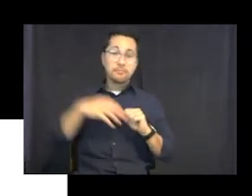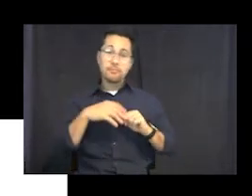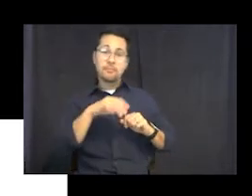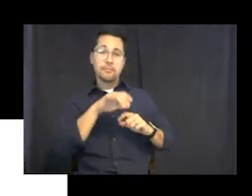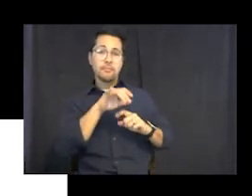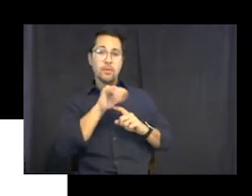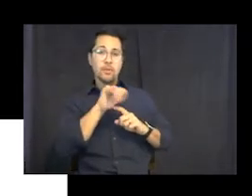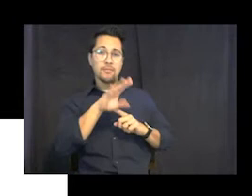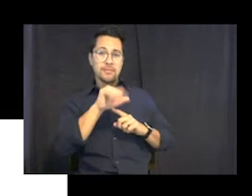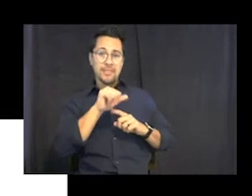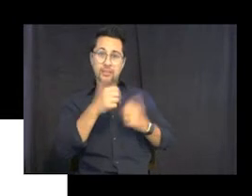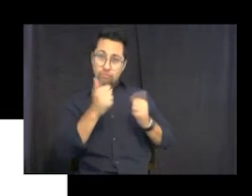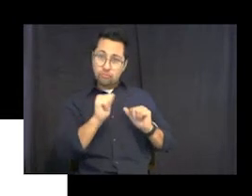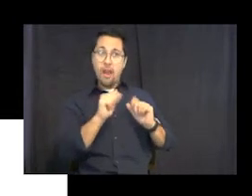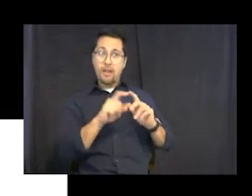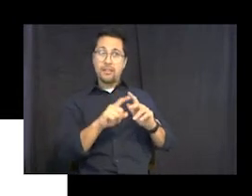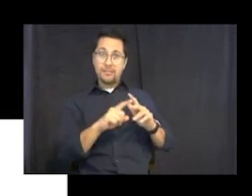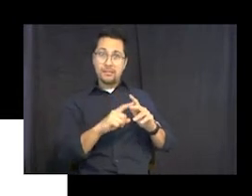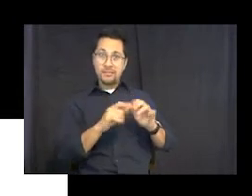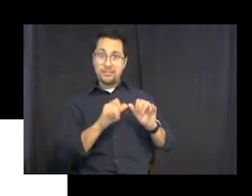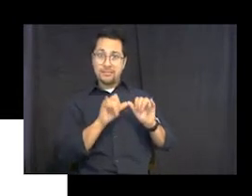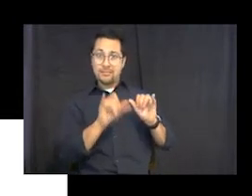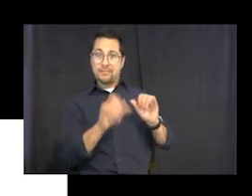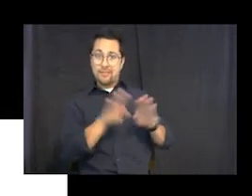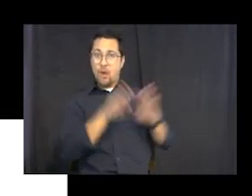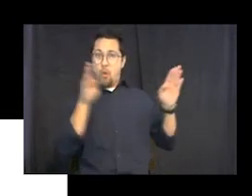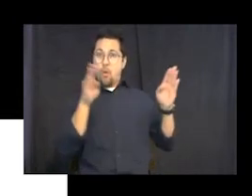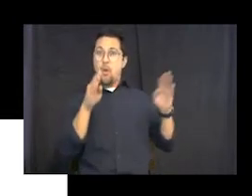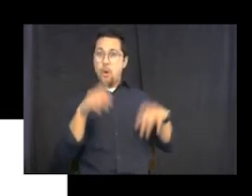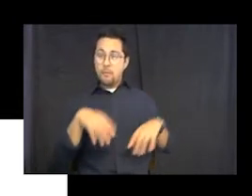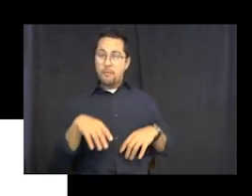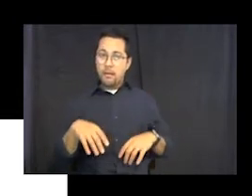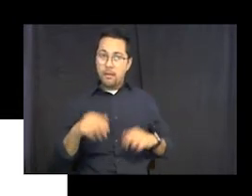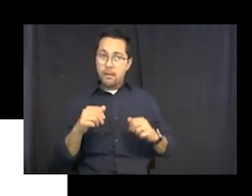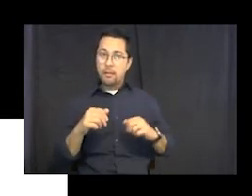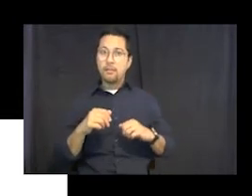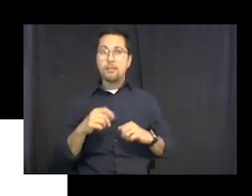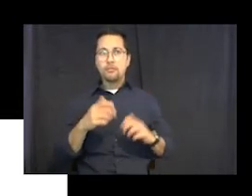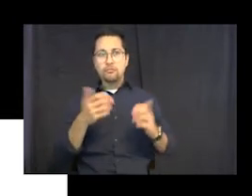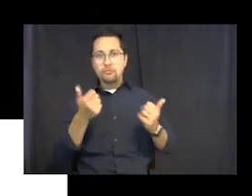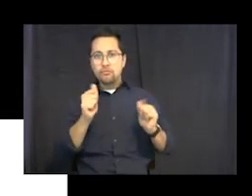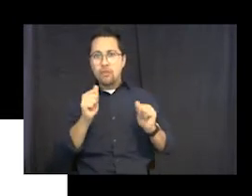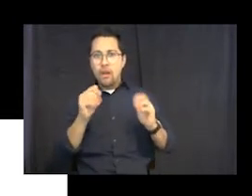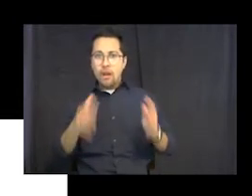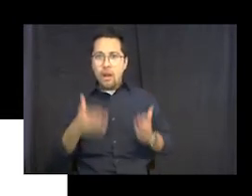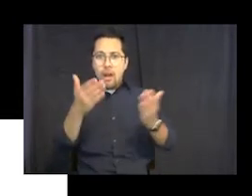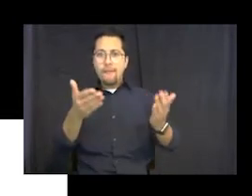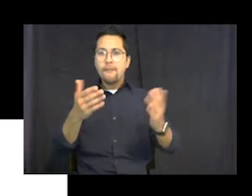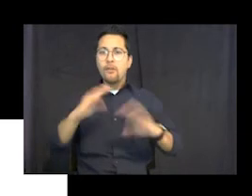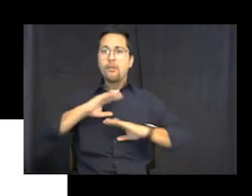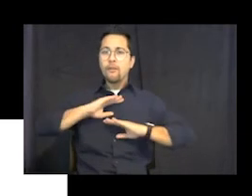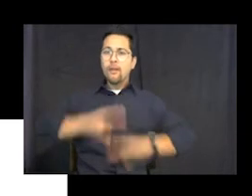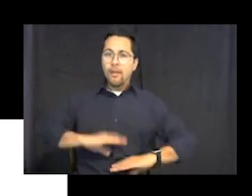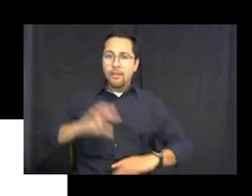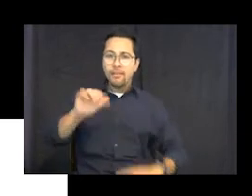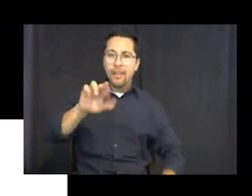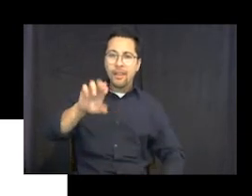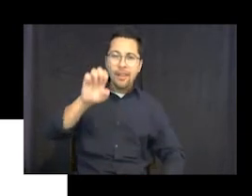open with a purpose, and that was to offer relief care